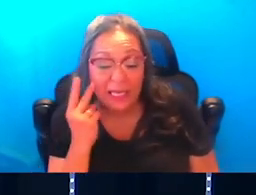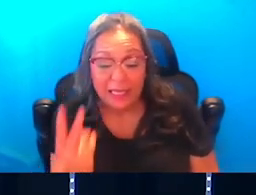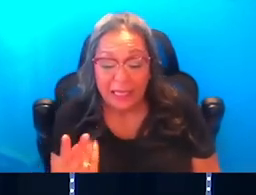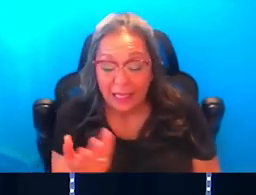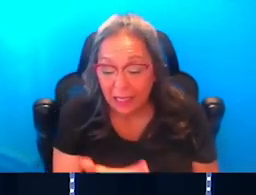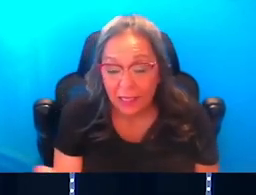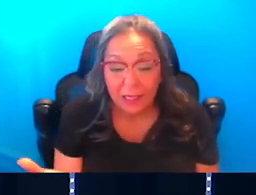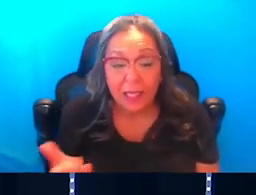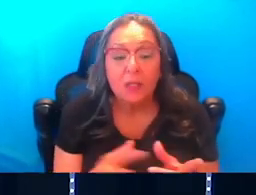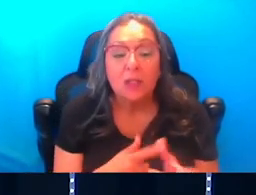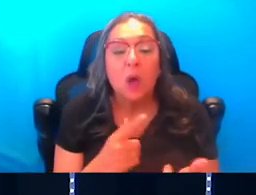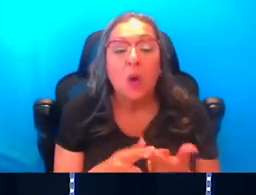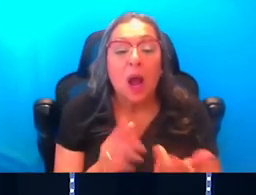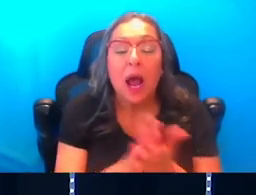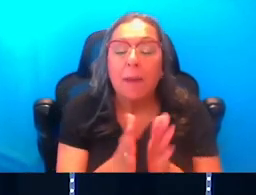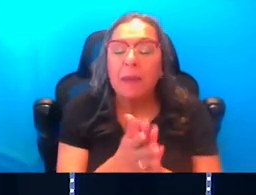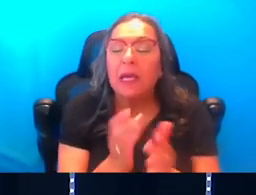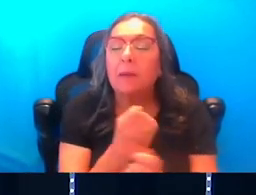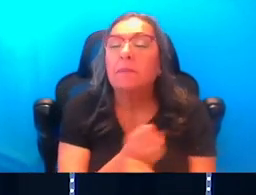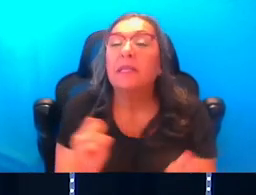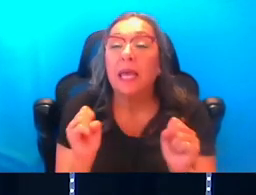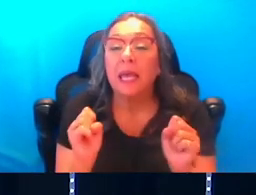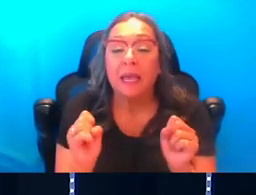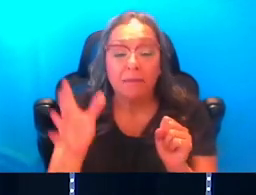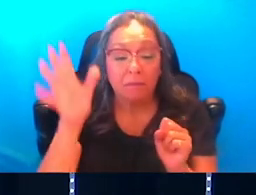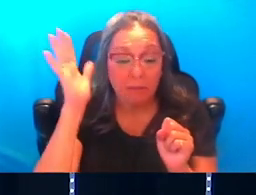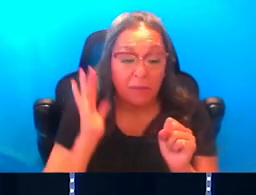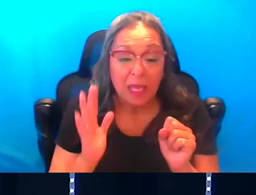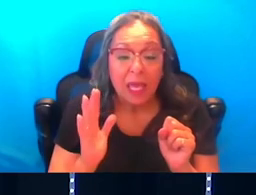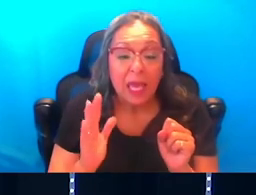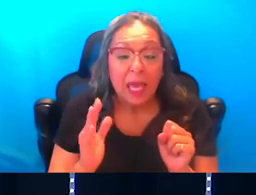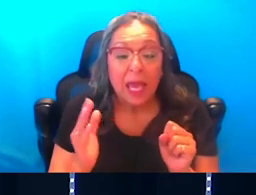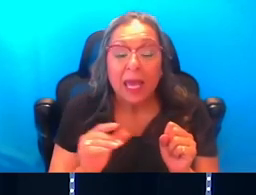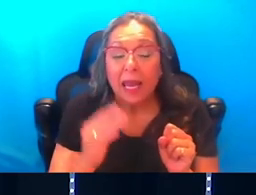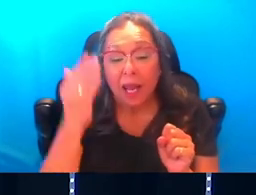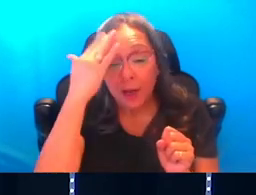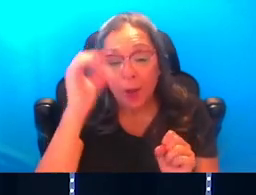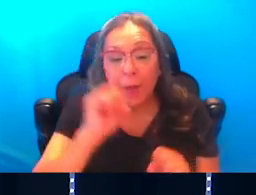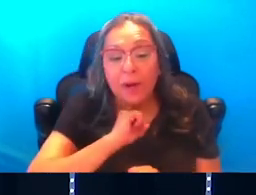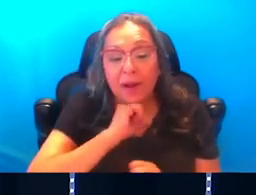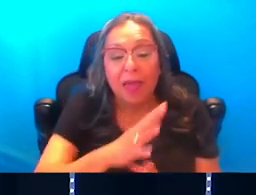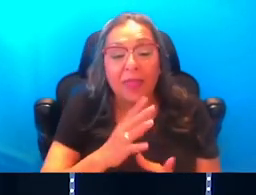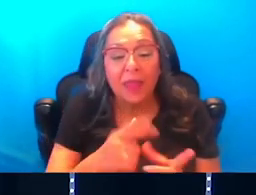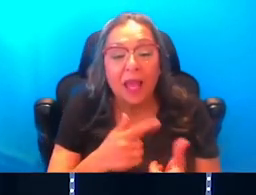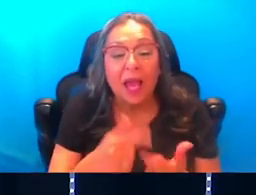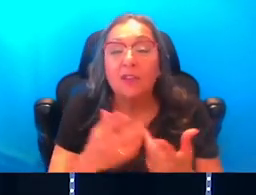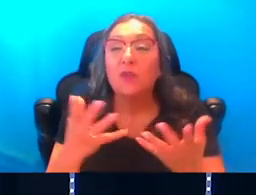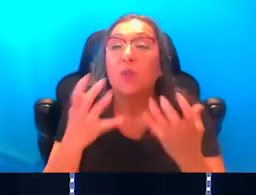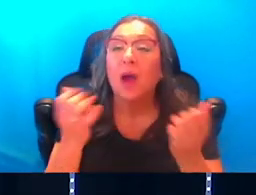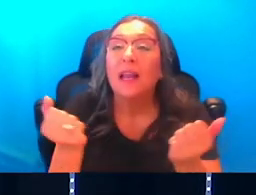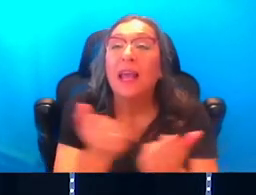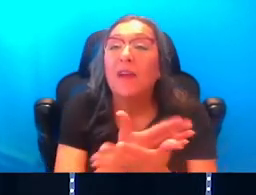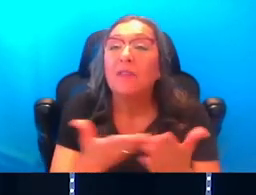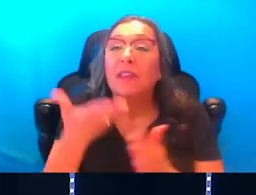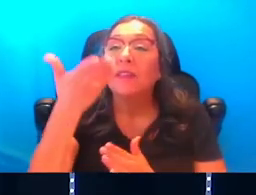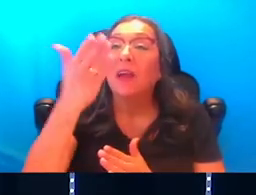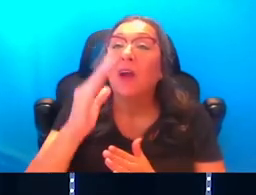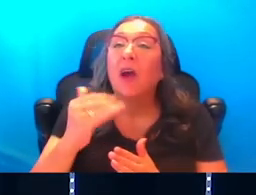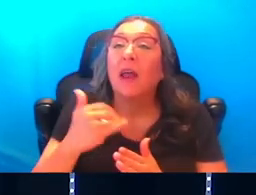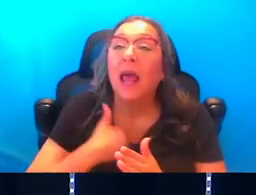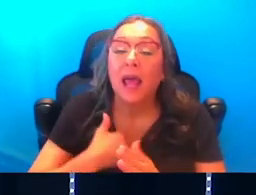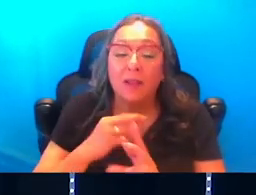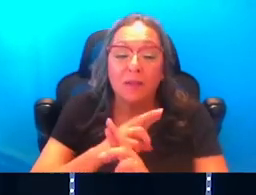So anyway, so I get radically saved, and I know nothing. I just want everything that God has for me.